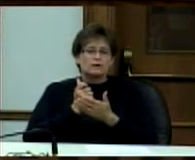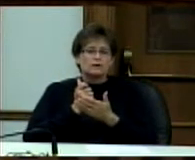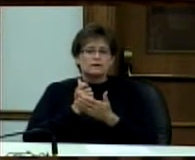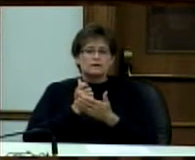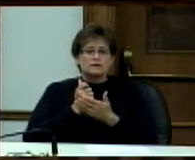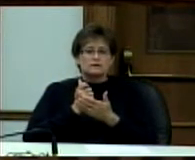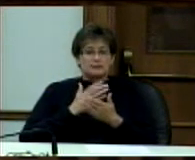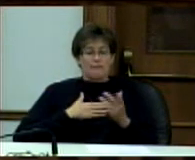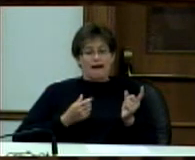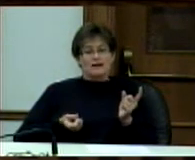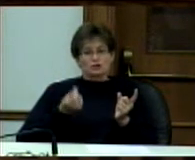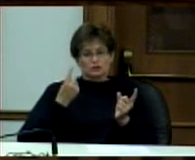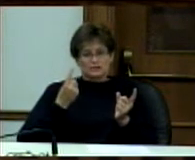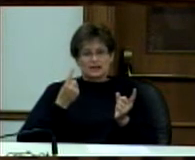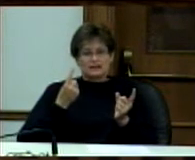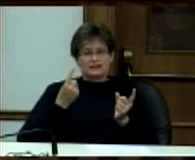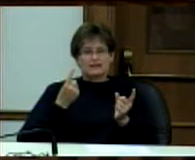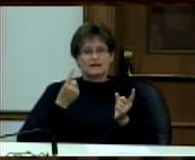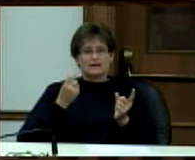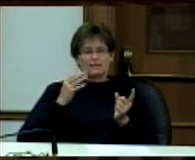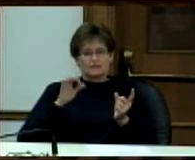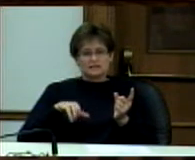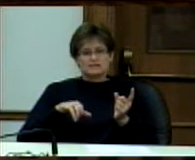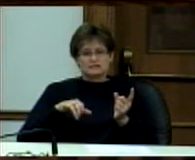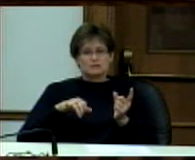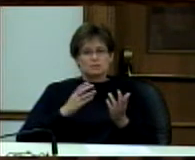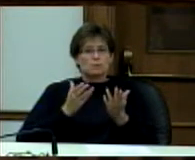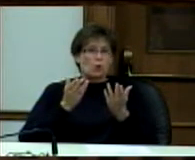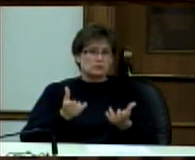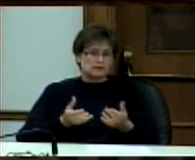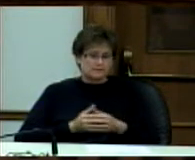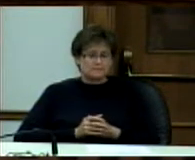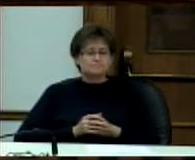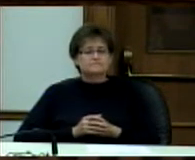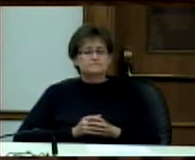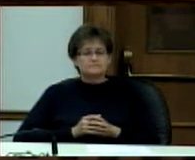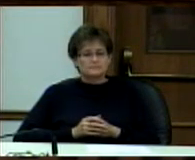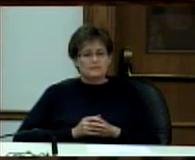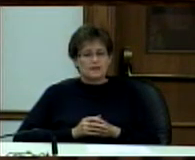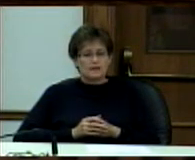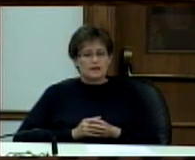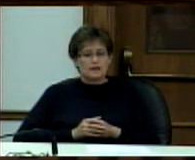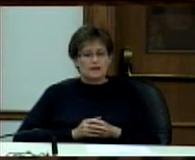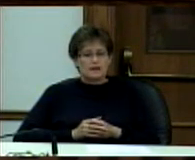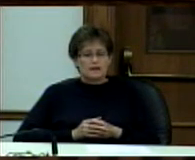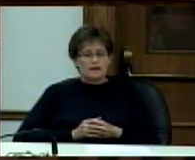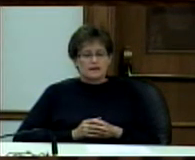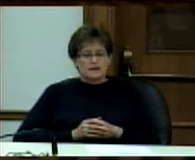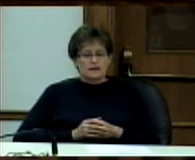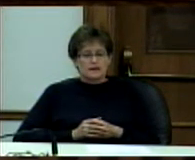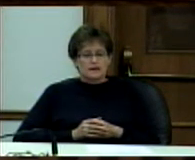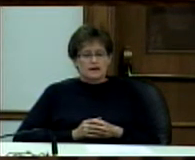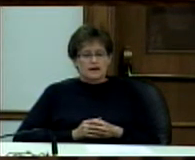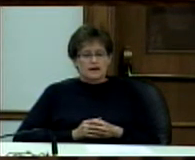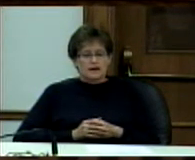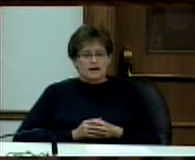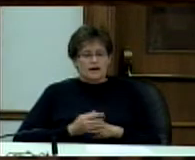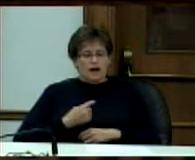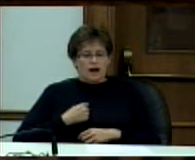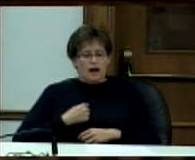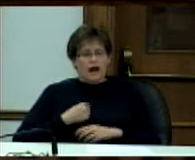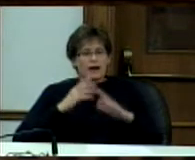contributed to my understanding of this proposal, and